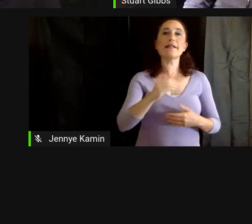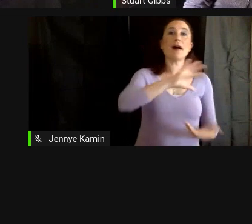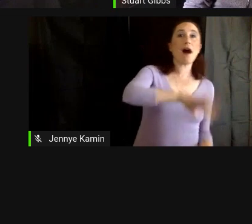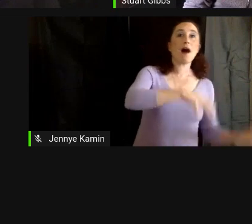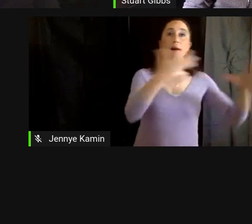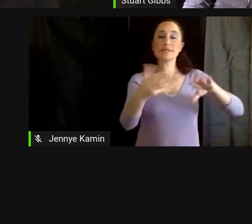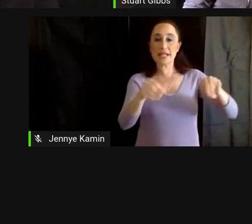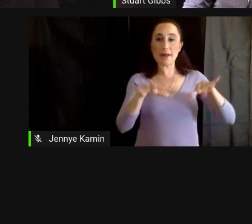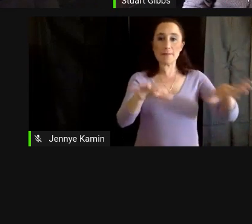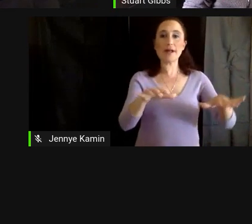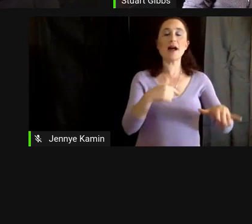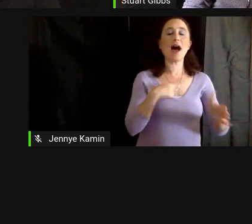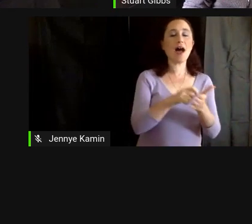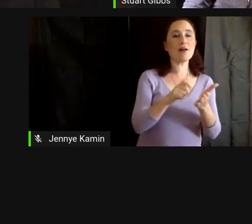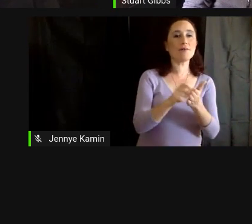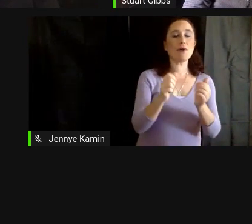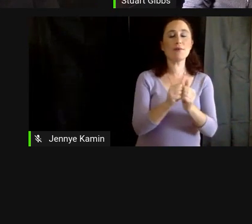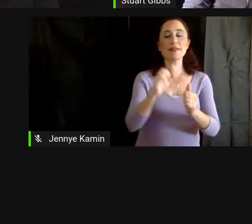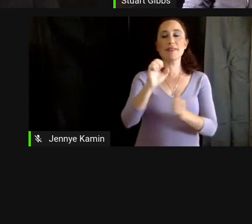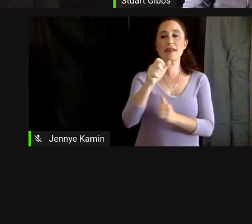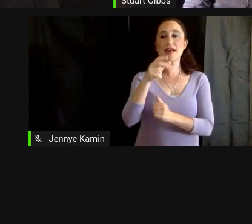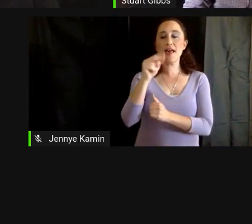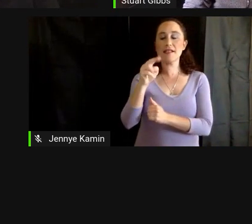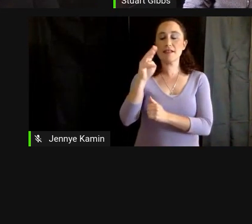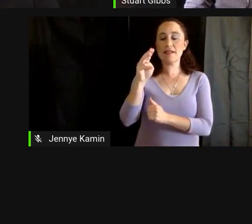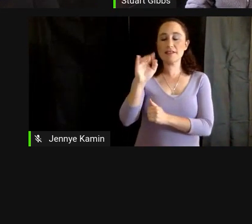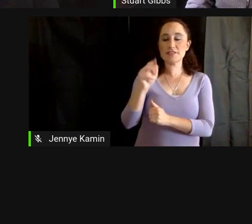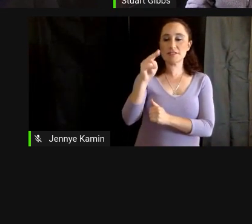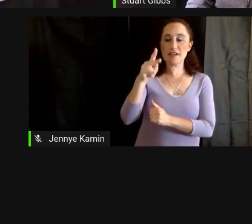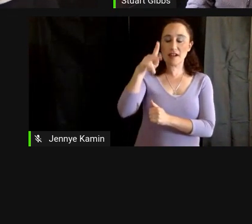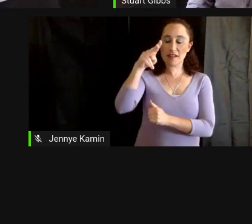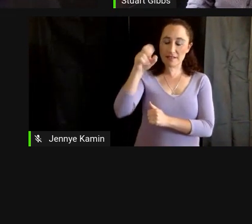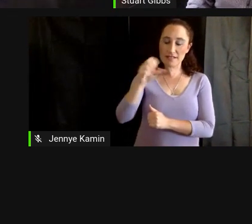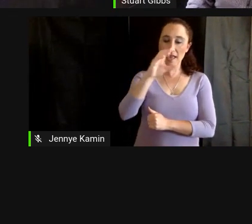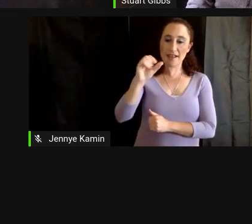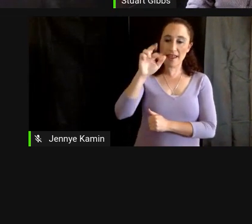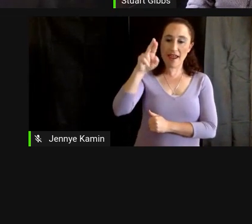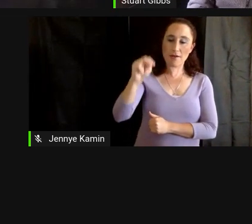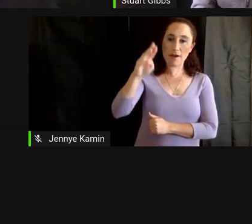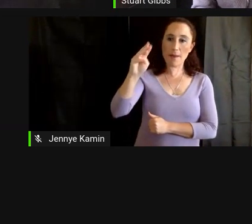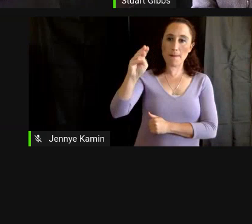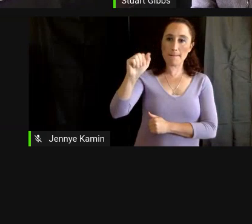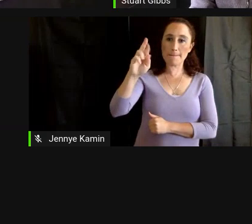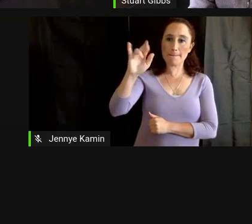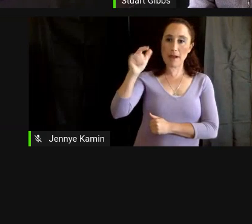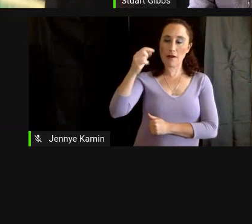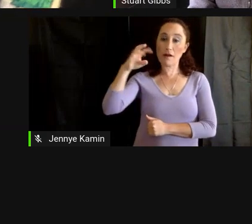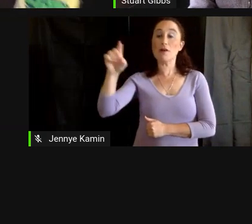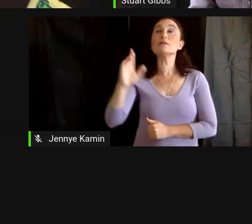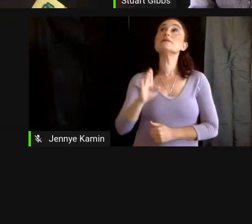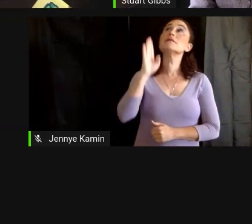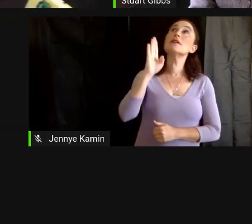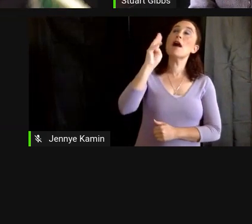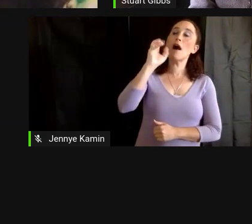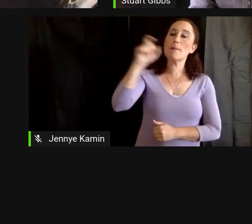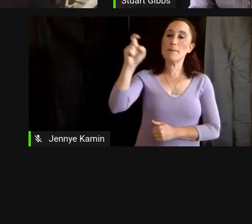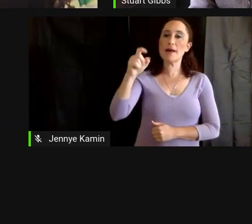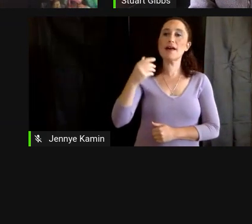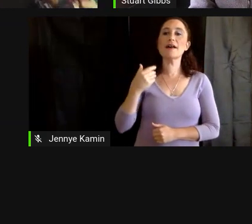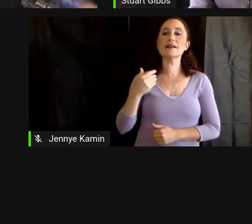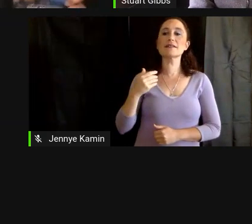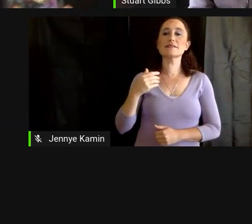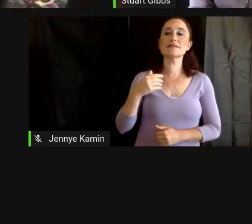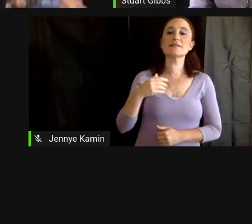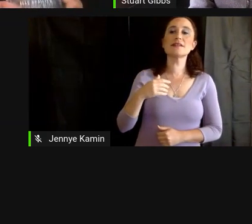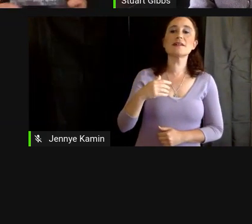Emily Jenkins and Lauren Miracle. Awesome. Max, you want to go? Yes, I am Max Brailler, the author of the Last Kids on